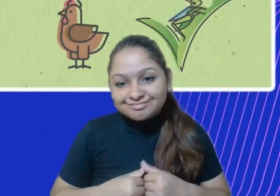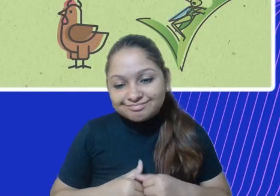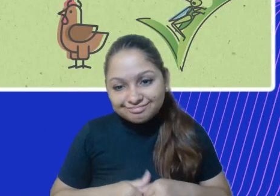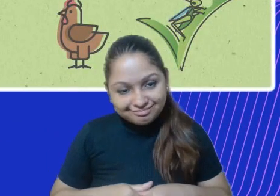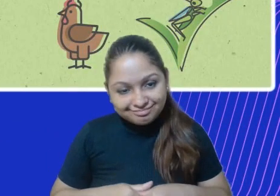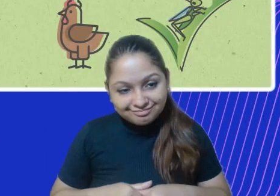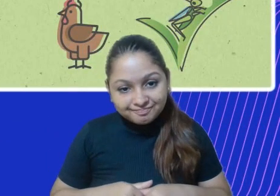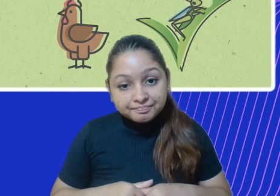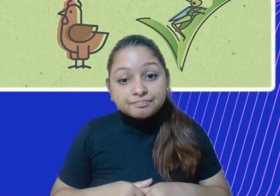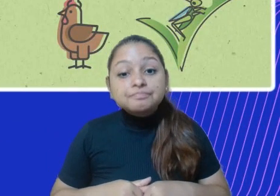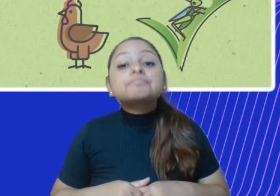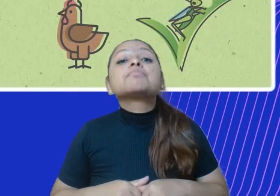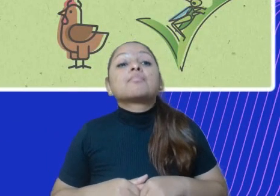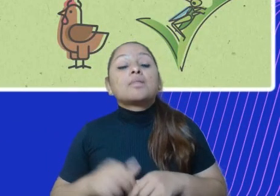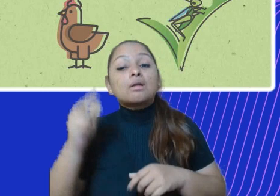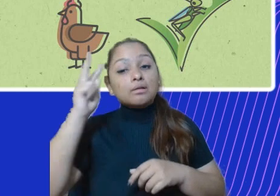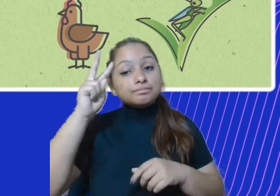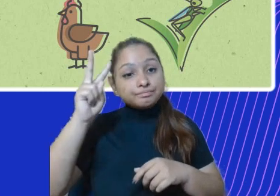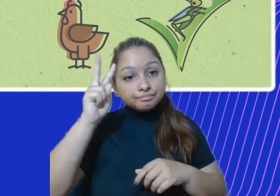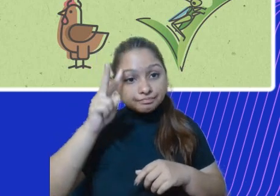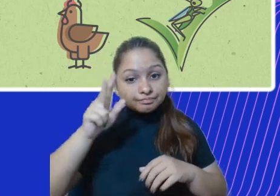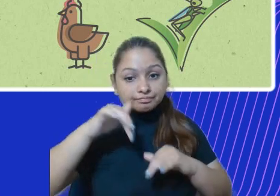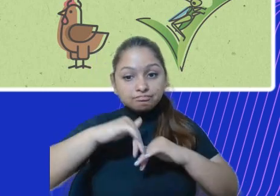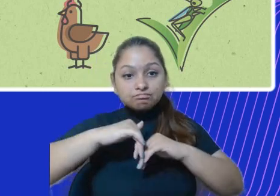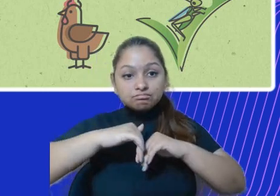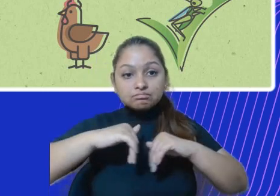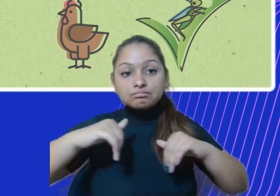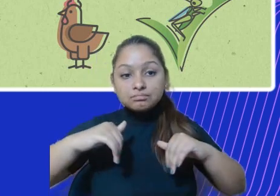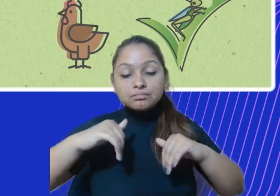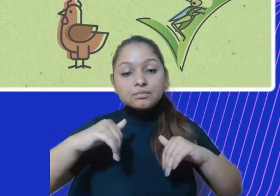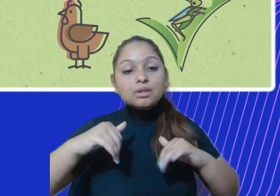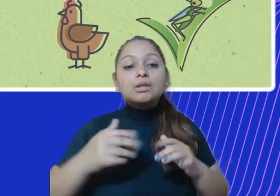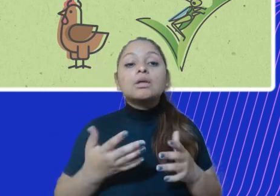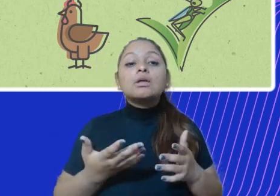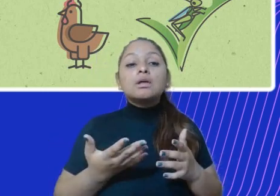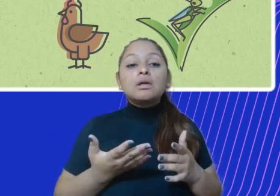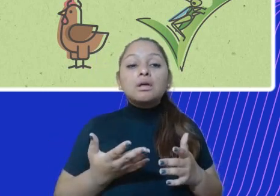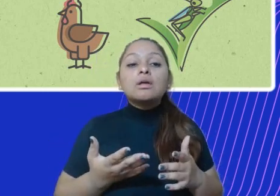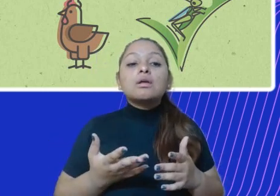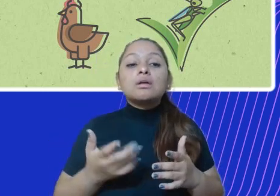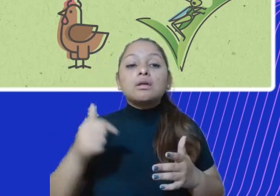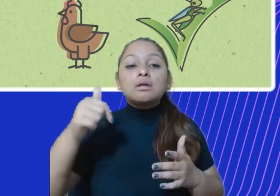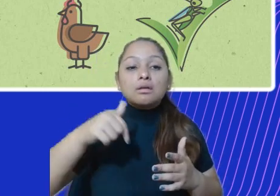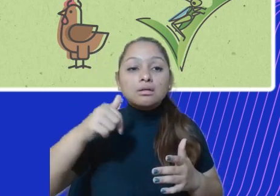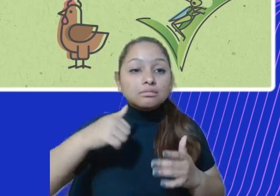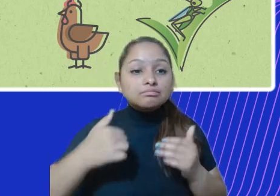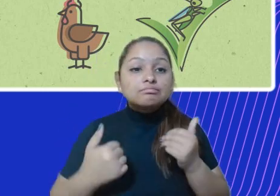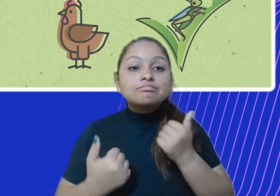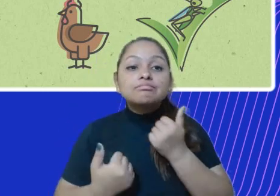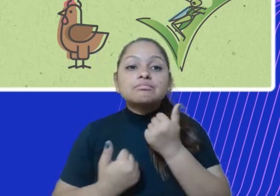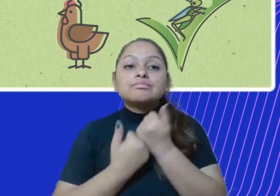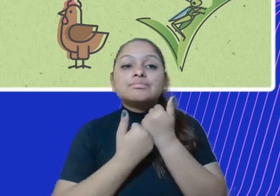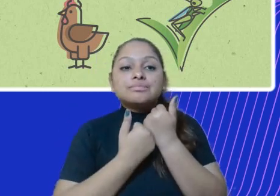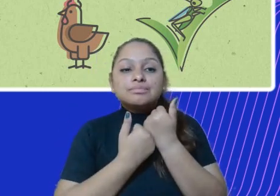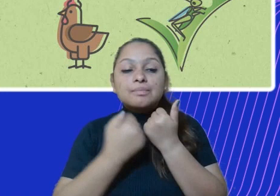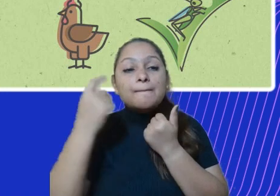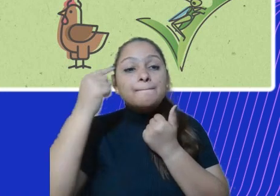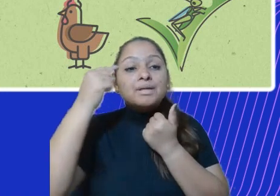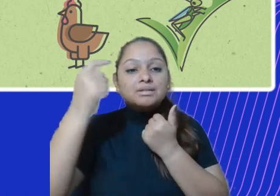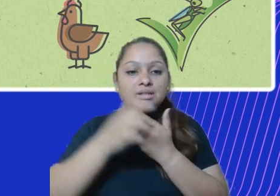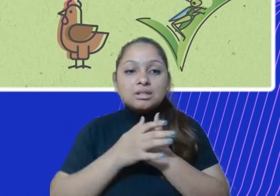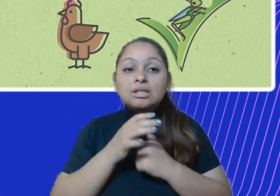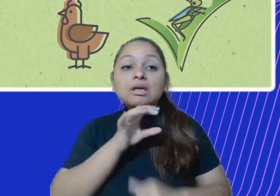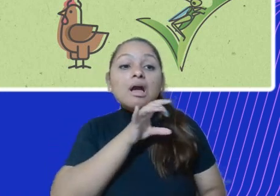history. And this history sustains our Western thinking,